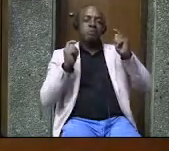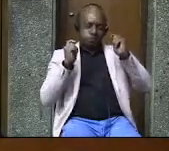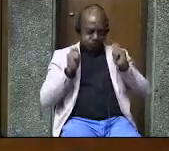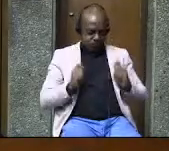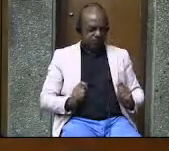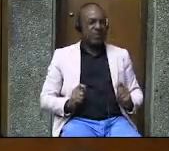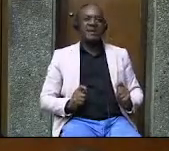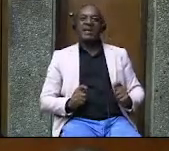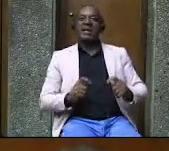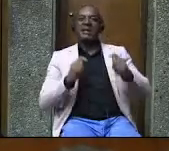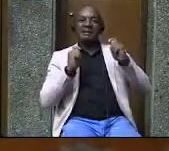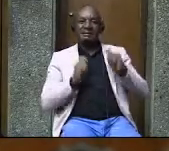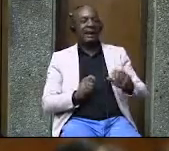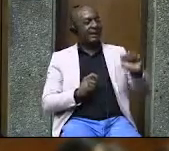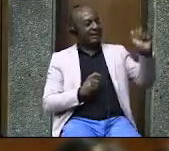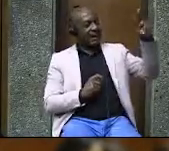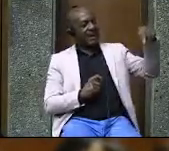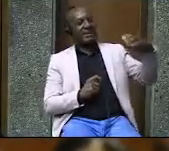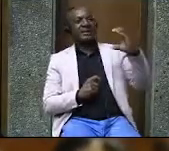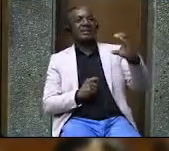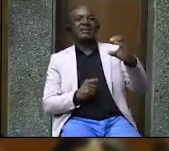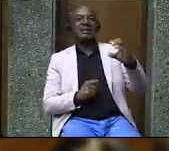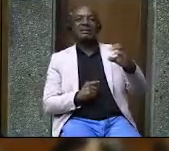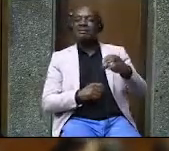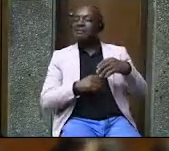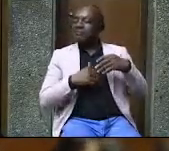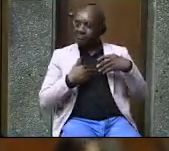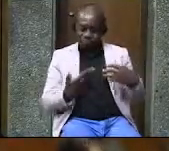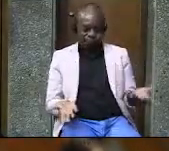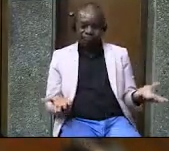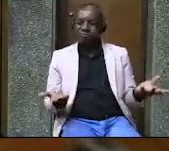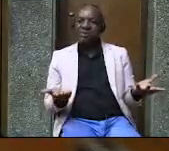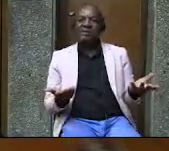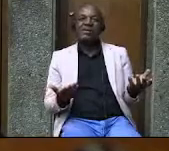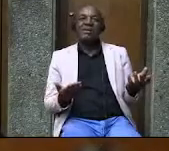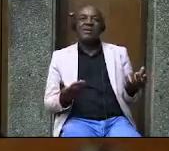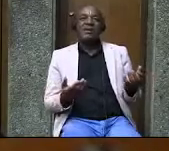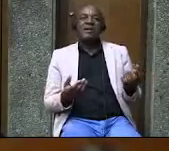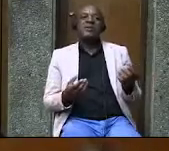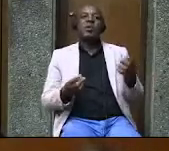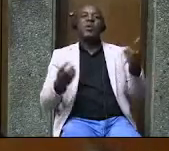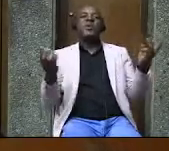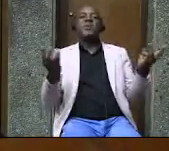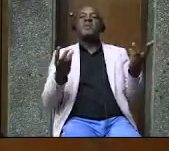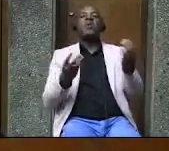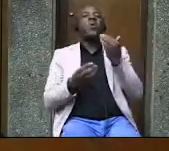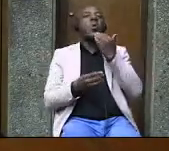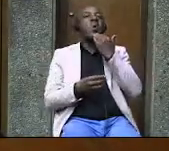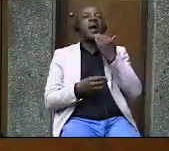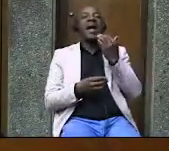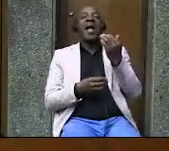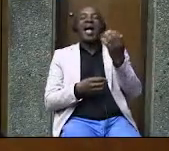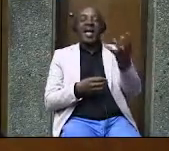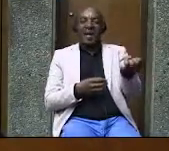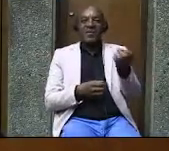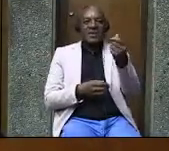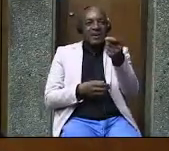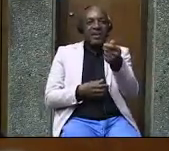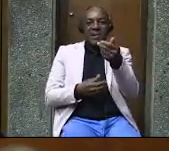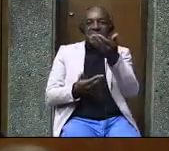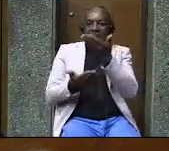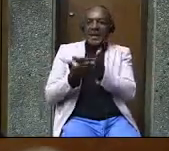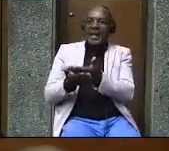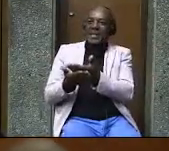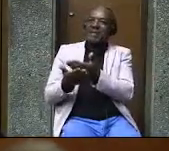isifeyilile i-ANC bantu bafowethu thina sibuzwile ubuhlungu la emhlabeni abantu badla iy'mali thina singatholi nix ma unganamali la emhlabeni